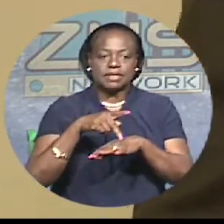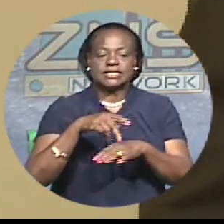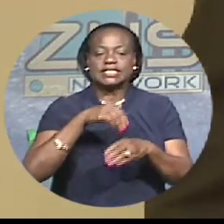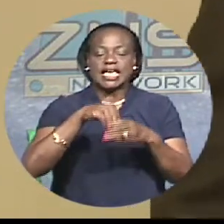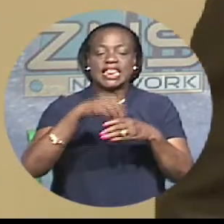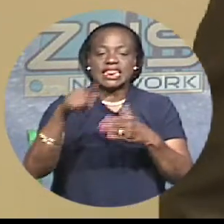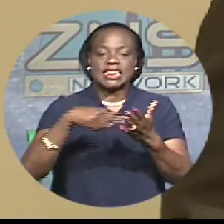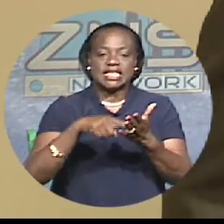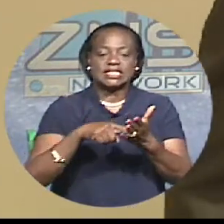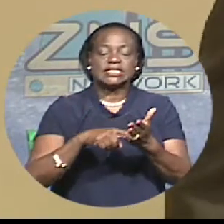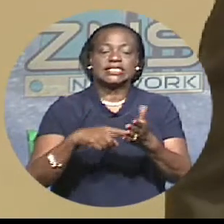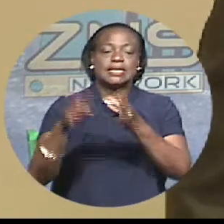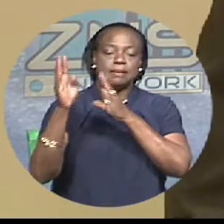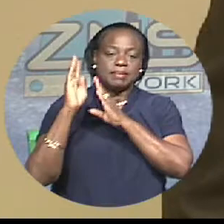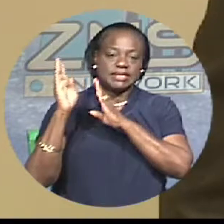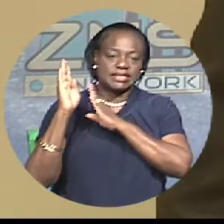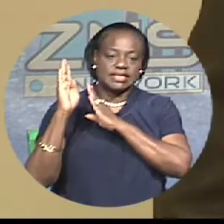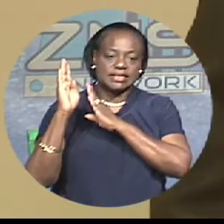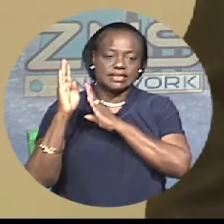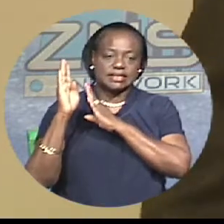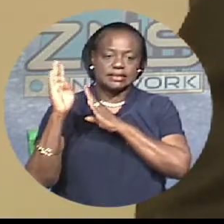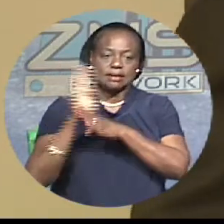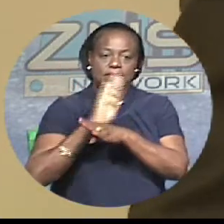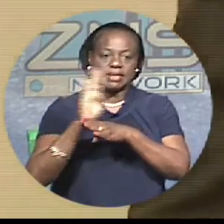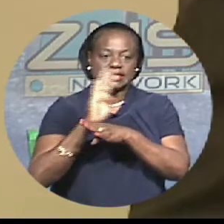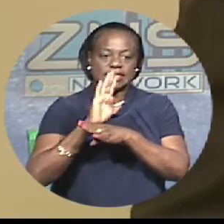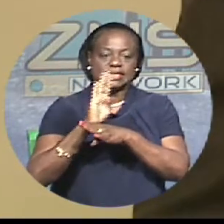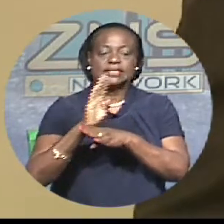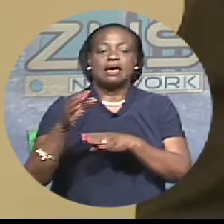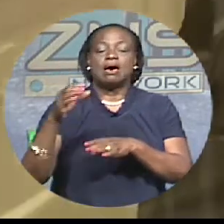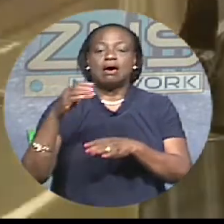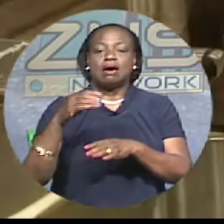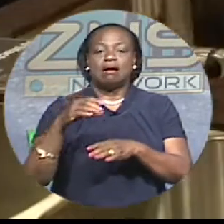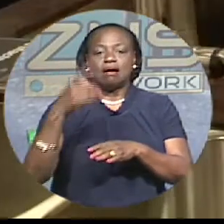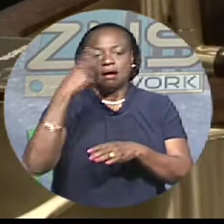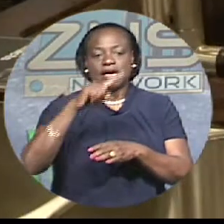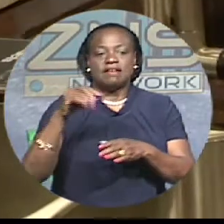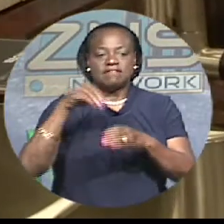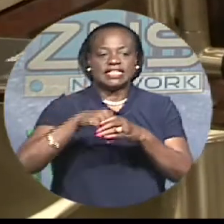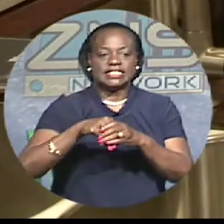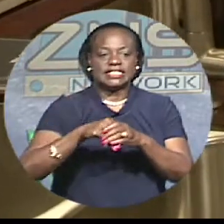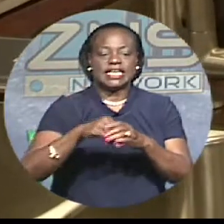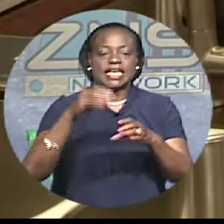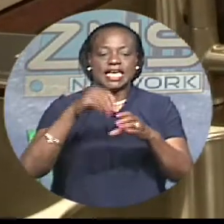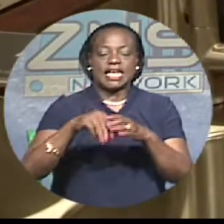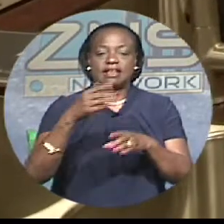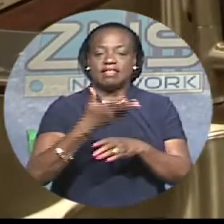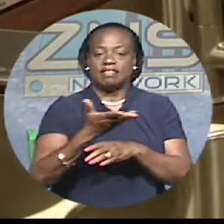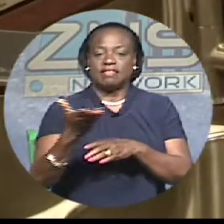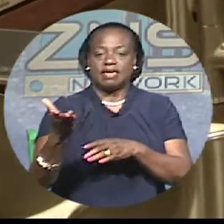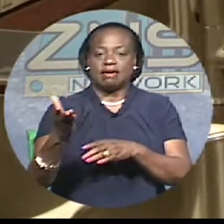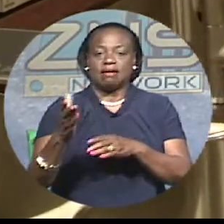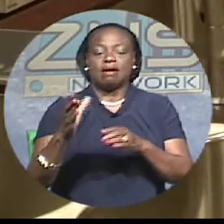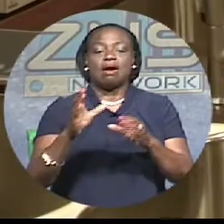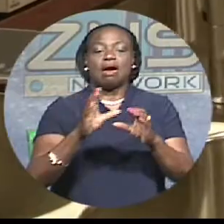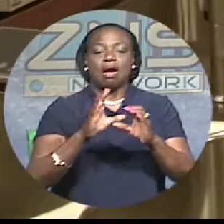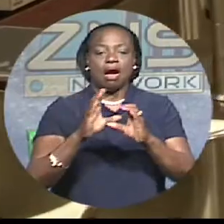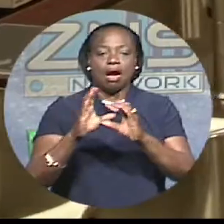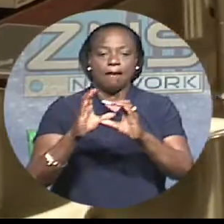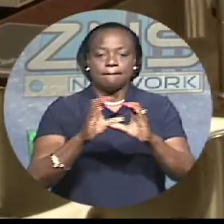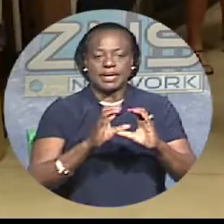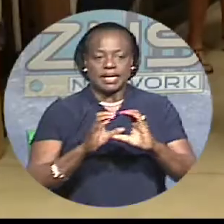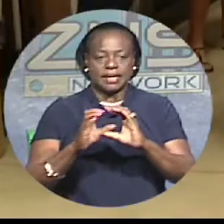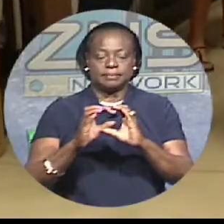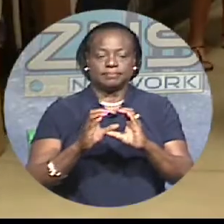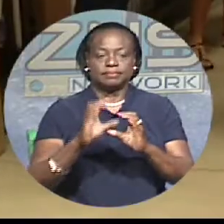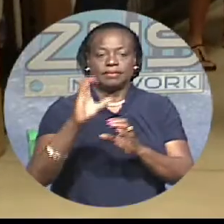confidence in that recovery by further investing in their company. Fela Madar, Kohler's Caribbean and Central